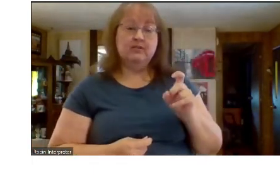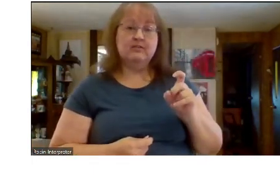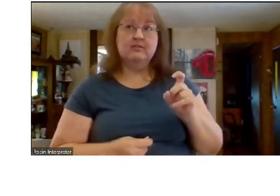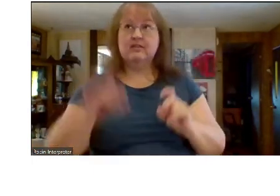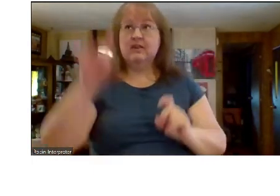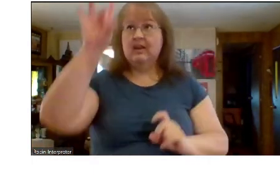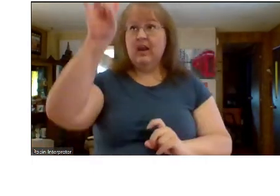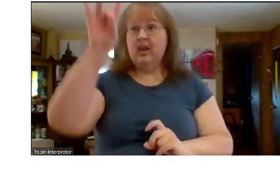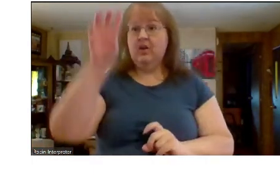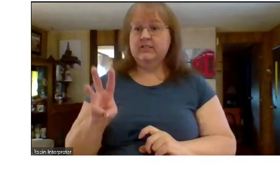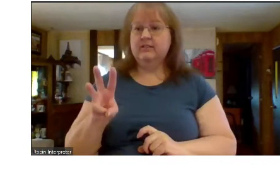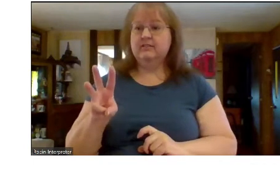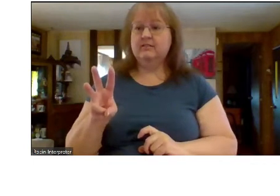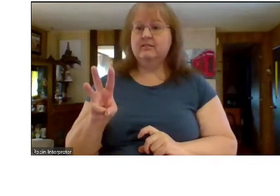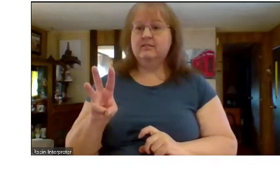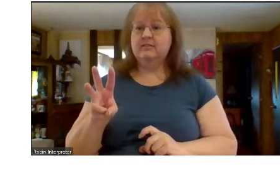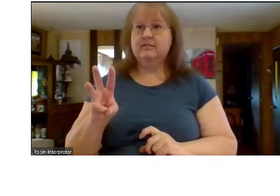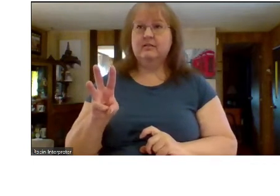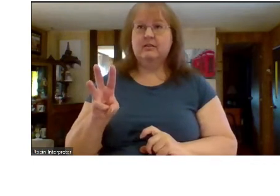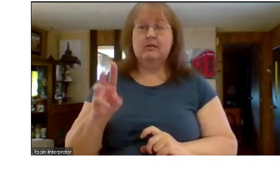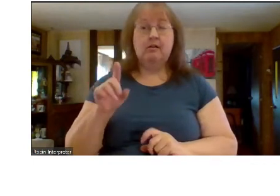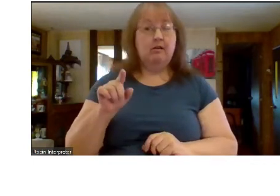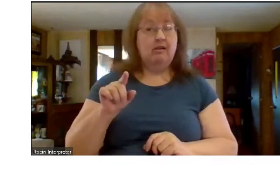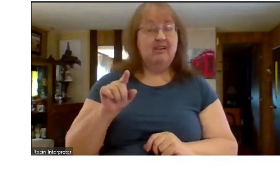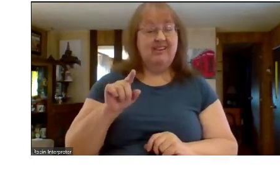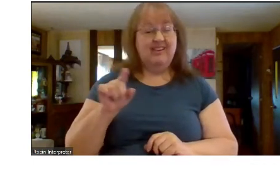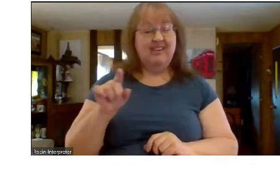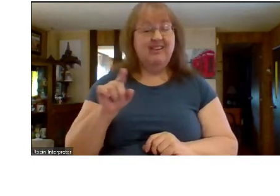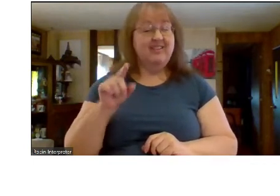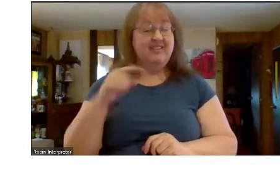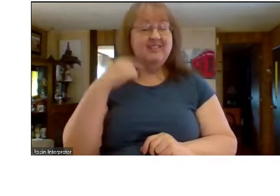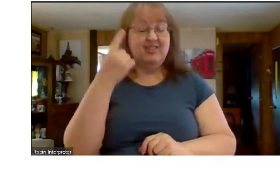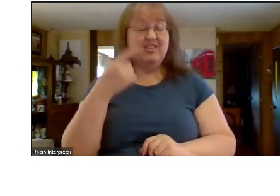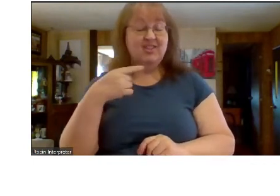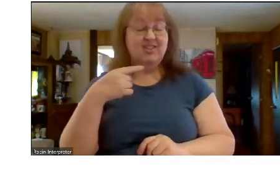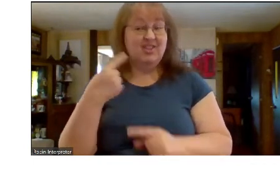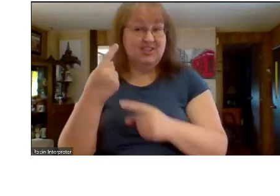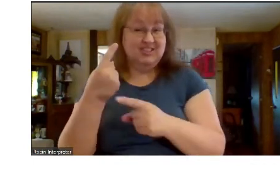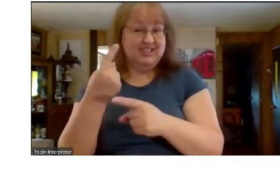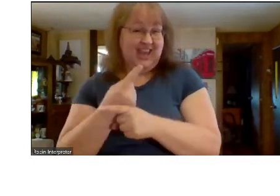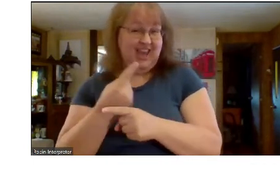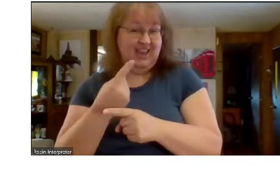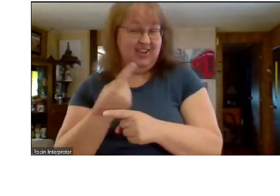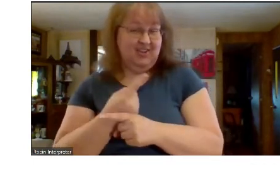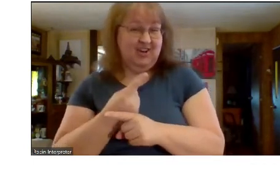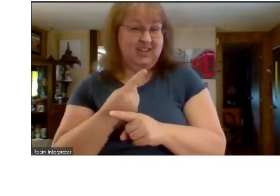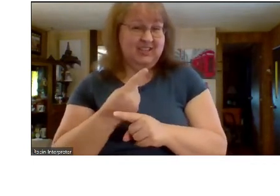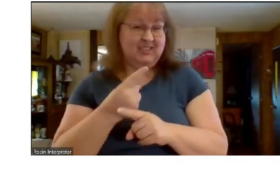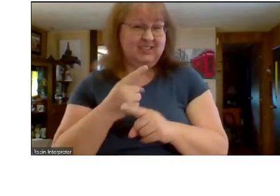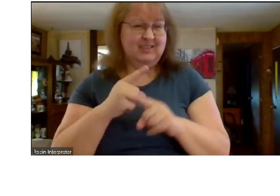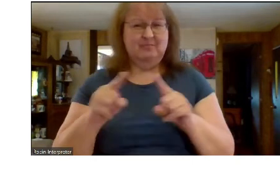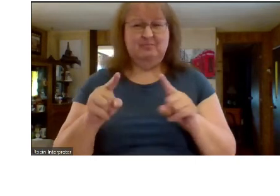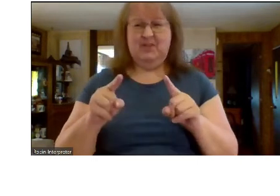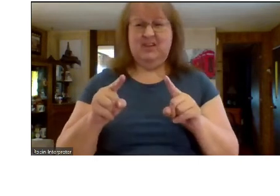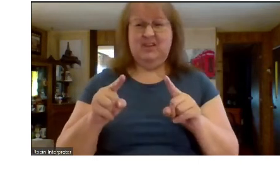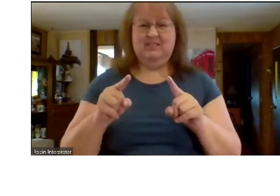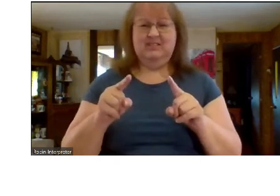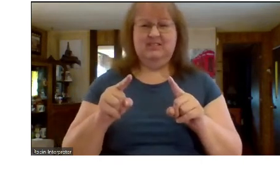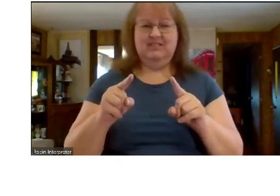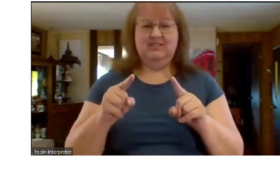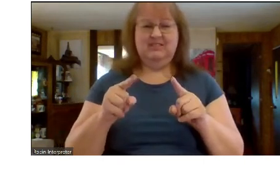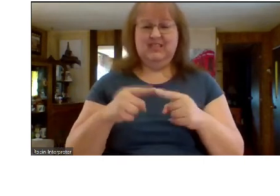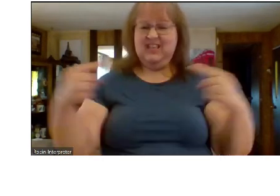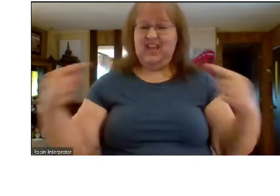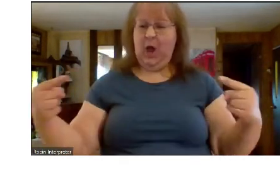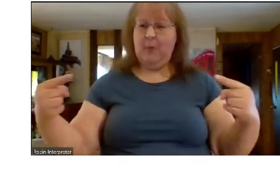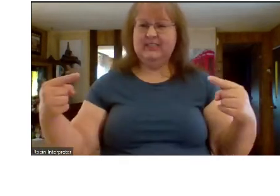not going to work. Okay, 7 over x and 8 over 6. Whoa, that looks pretty accurate to this